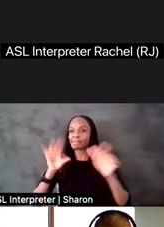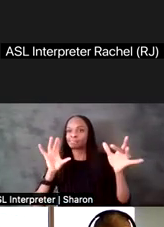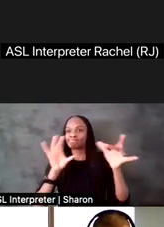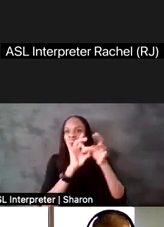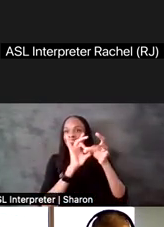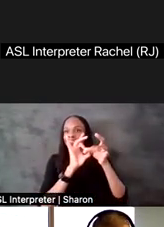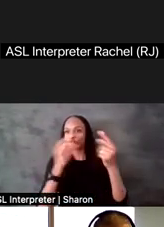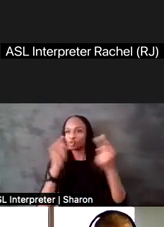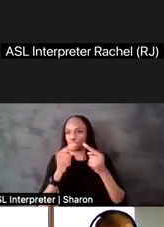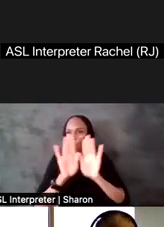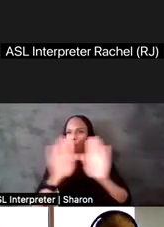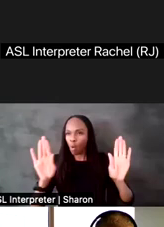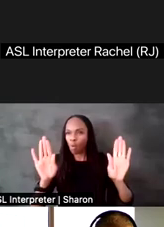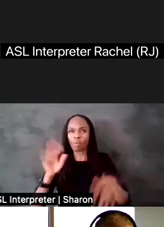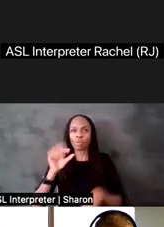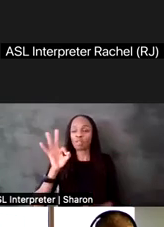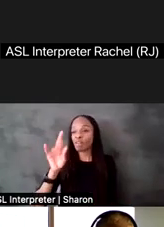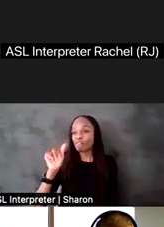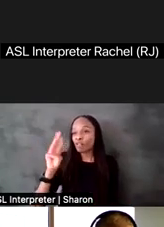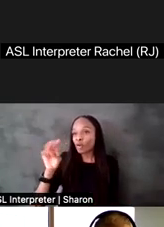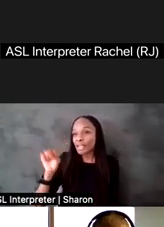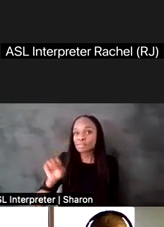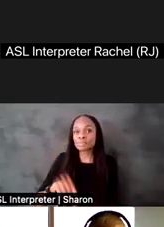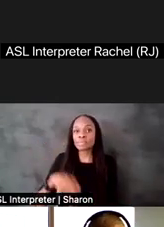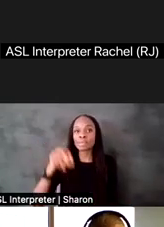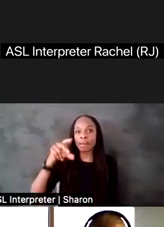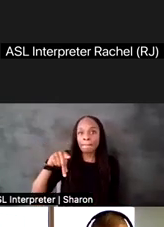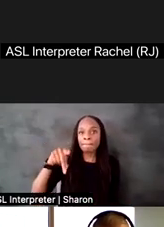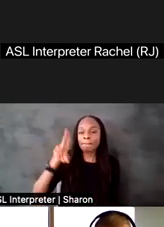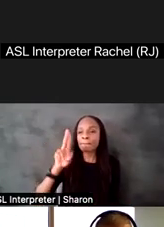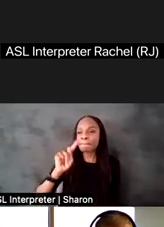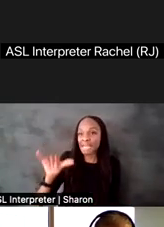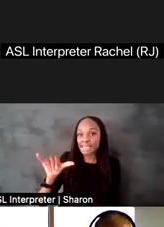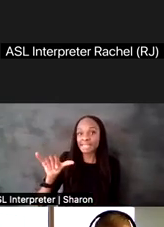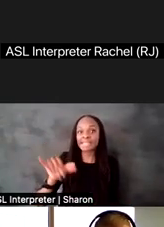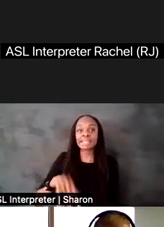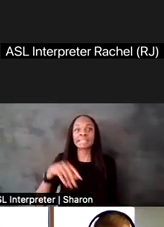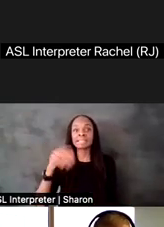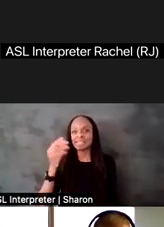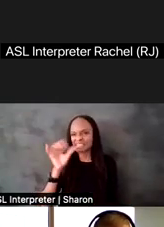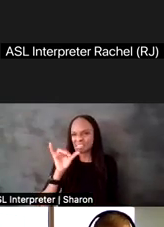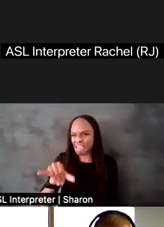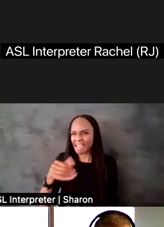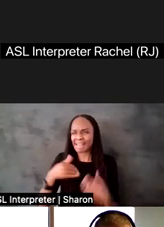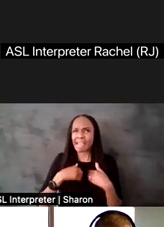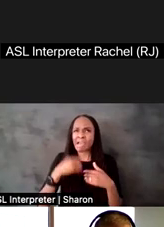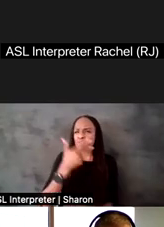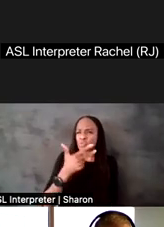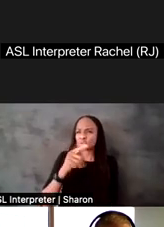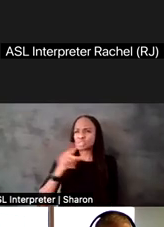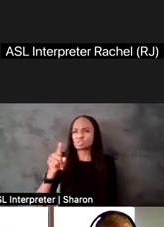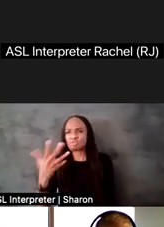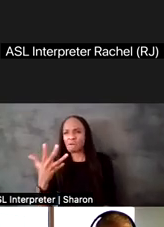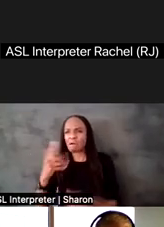to the frames. Putty, museum putty, earthquake putty. There are 3 or 4 or 5 different products out